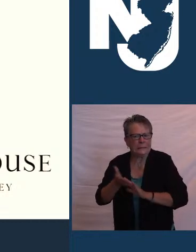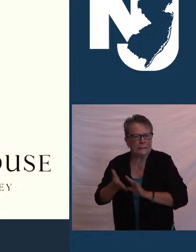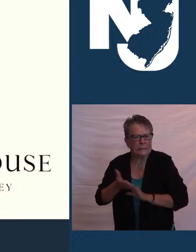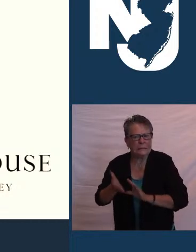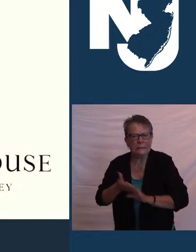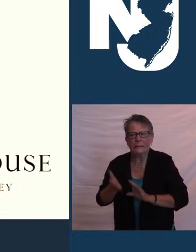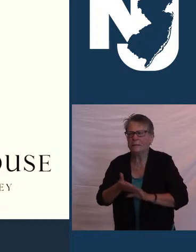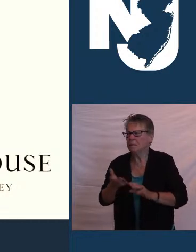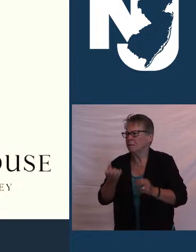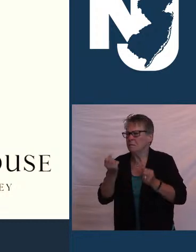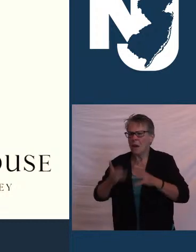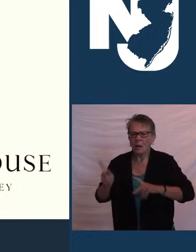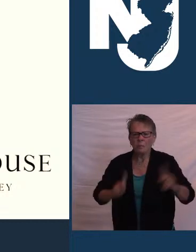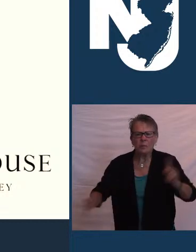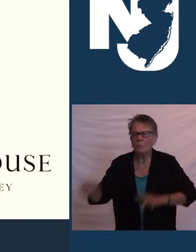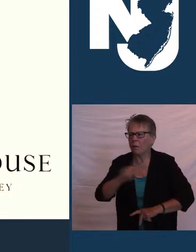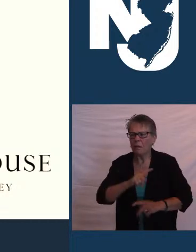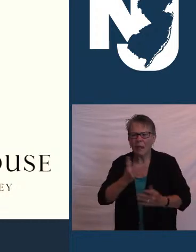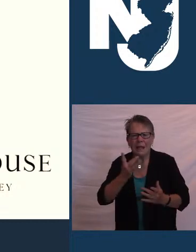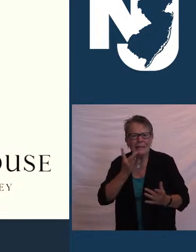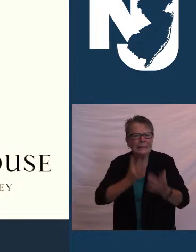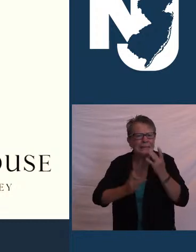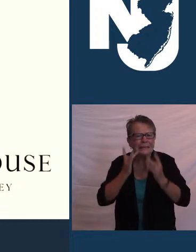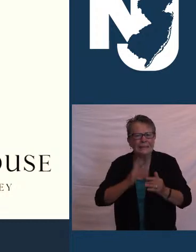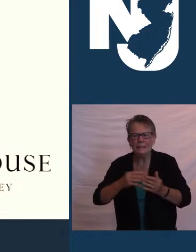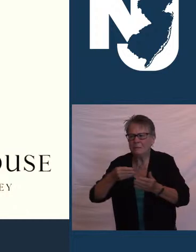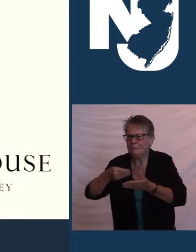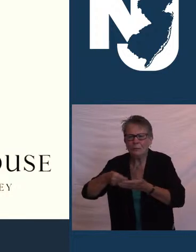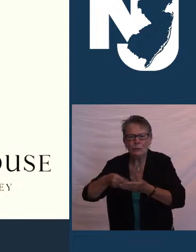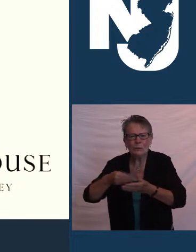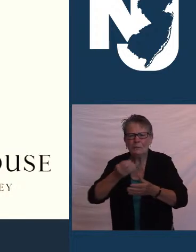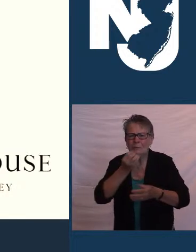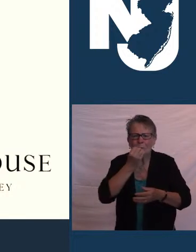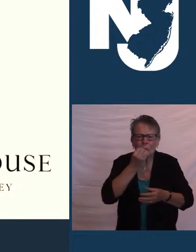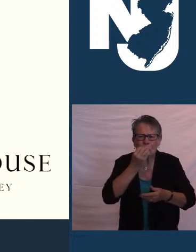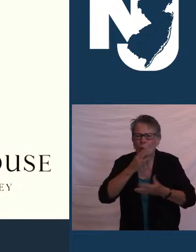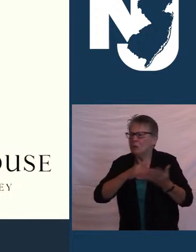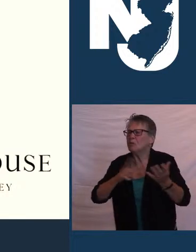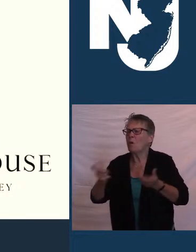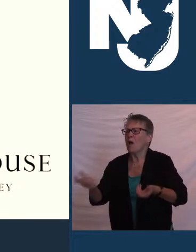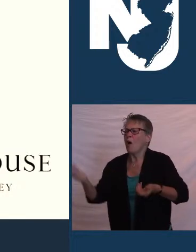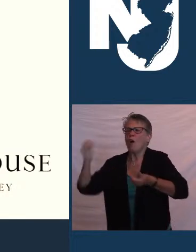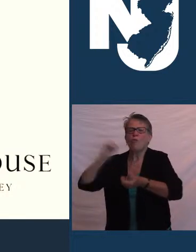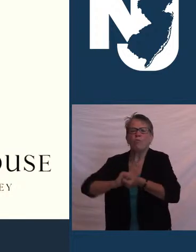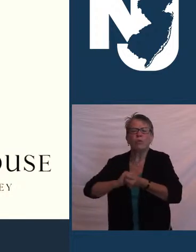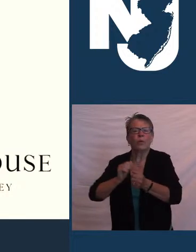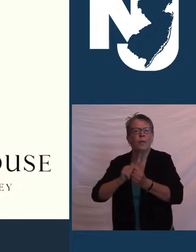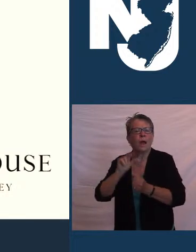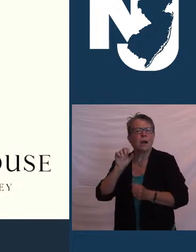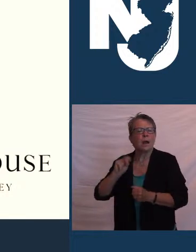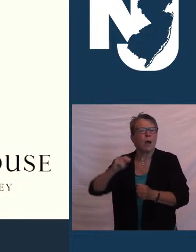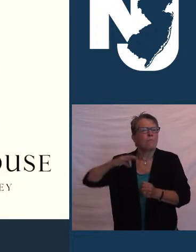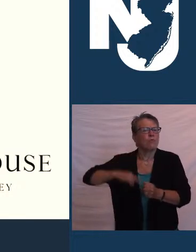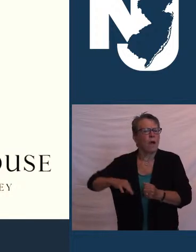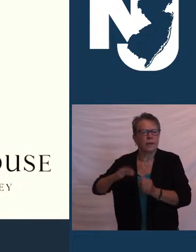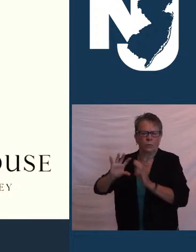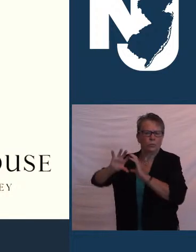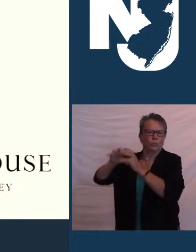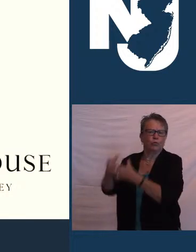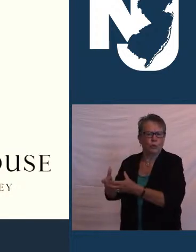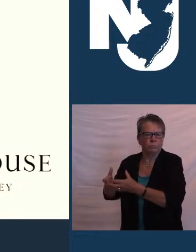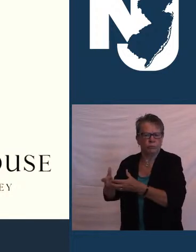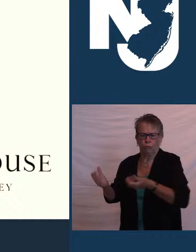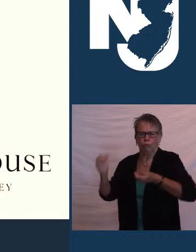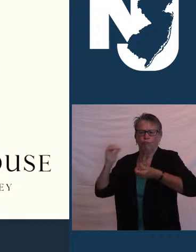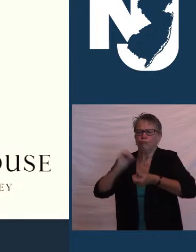insecurity. To keep the meeting house open, Amar and Amanda turned to the New Jersey Economic Development Authority, and with a pandemic